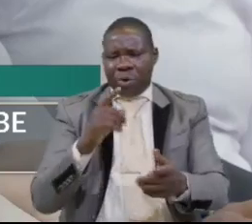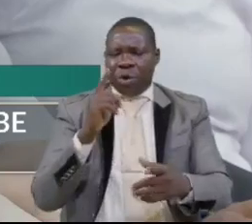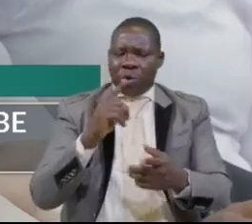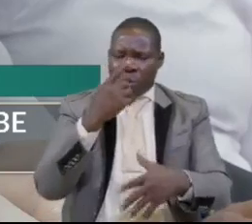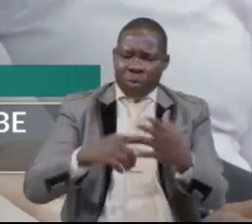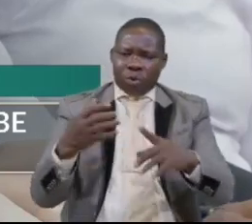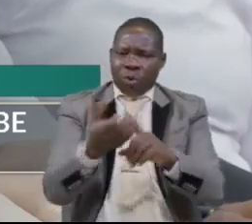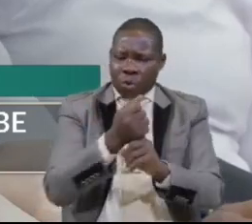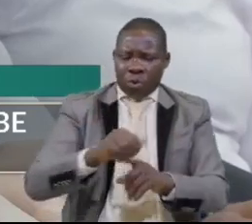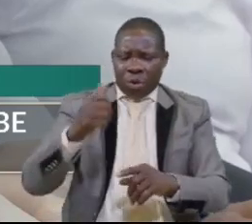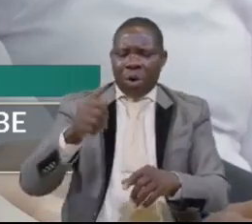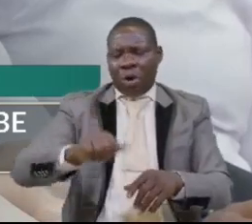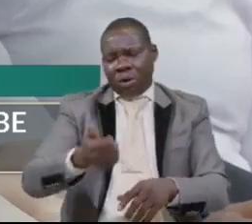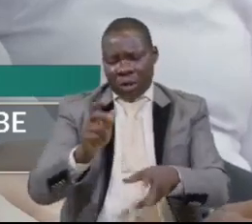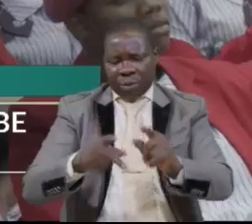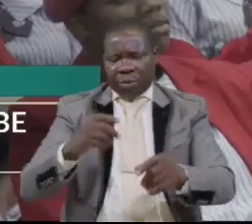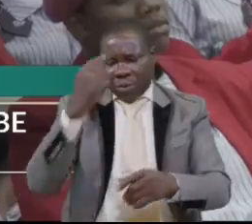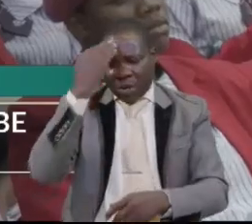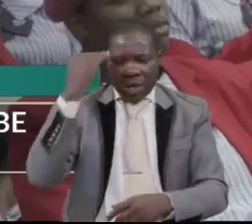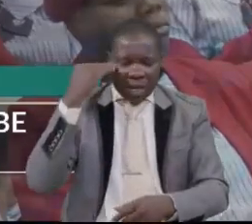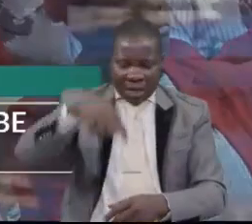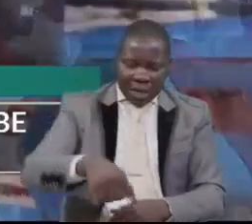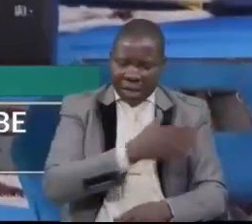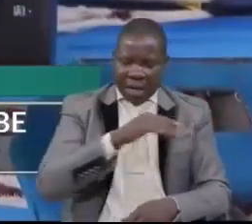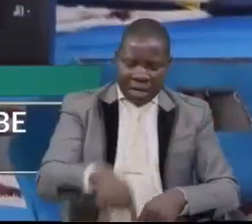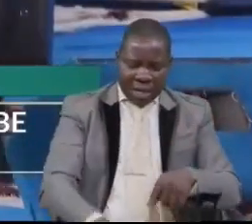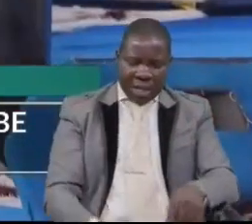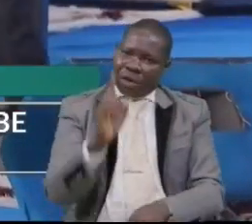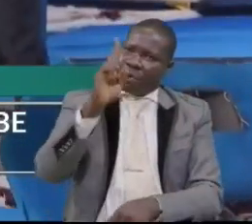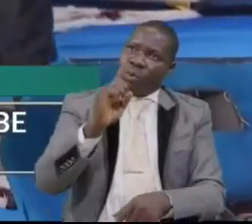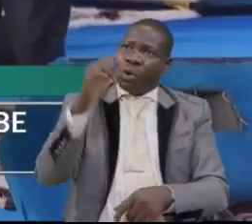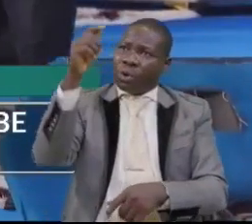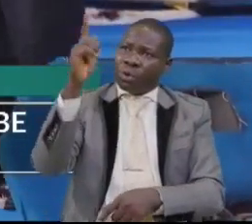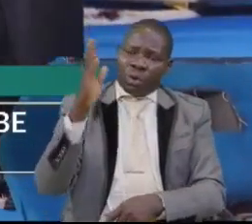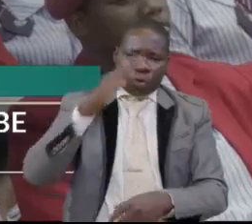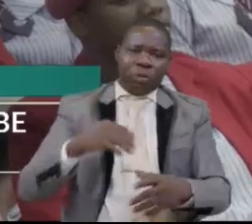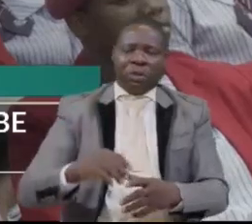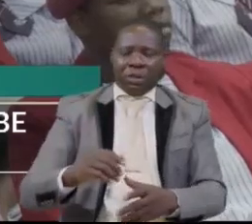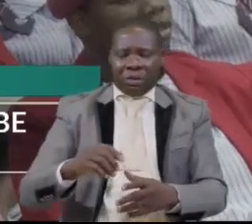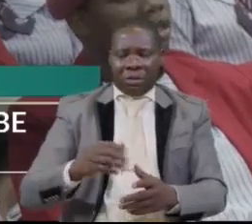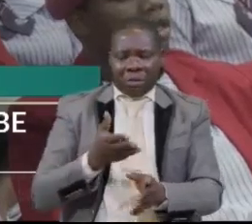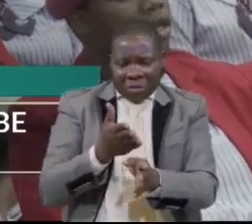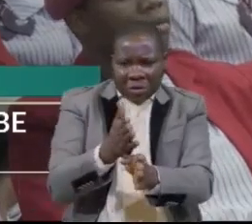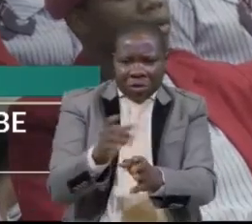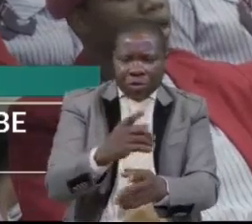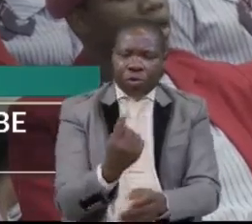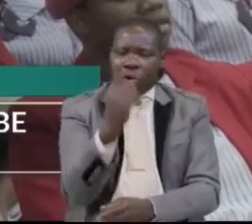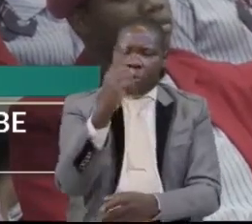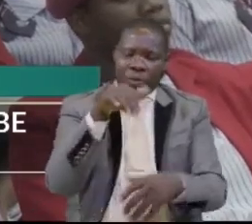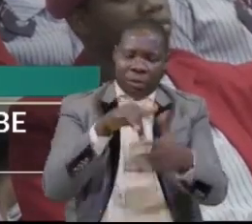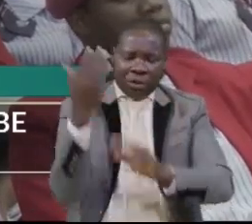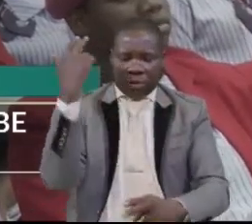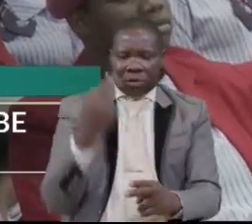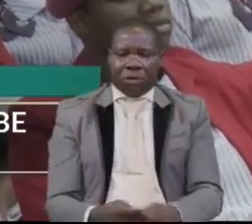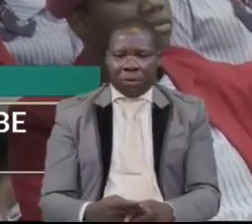down and legs up the Lord will straighten you up I said the Lord will straighten you up I can just